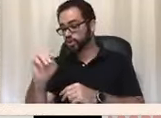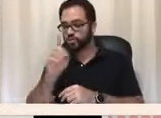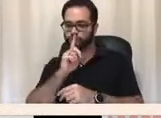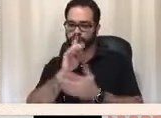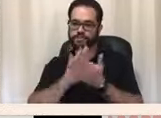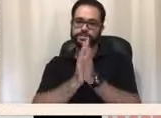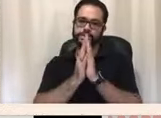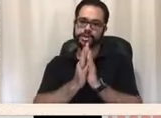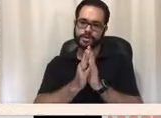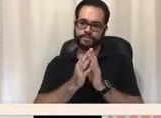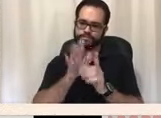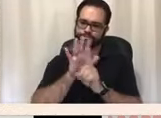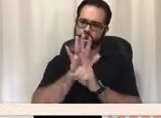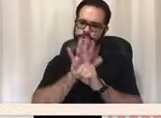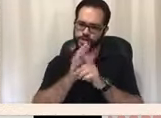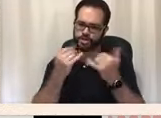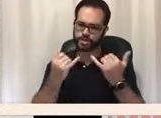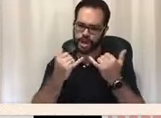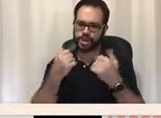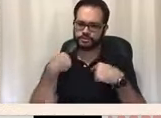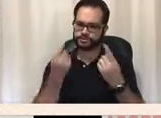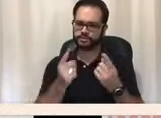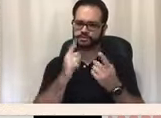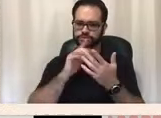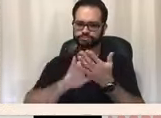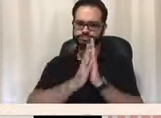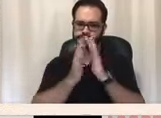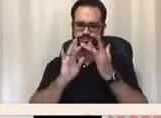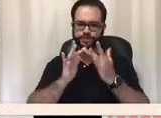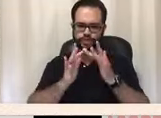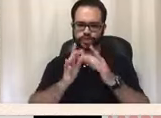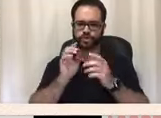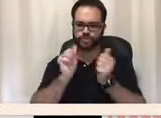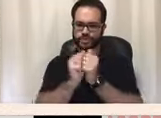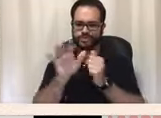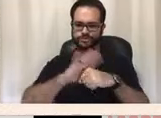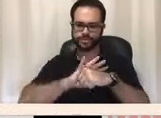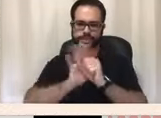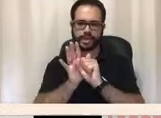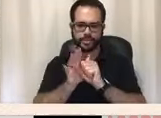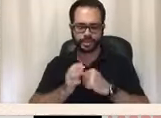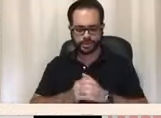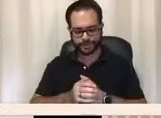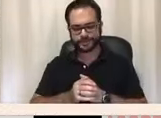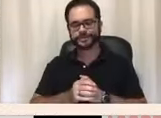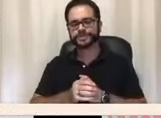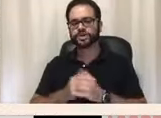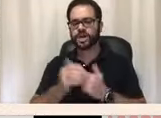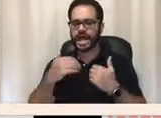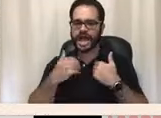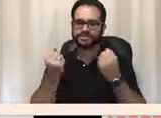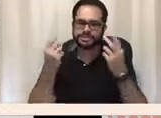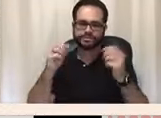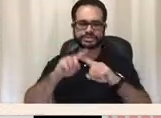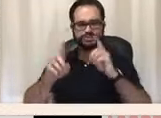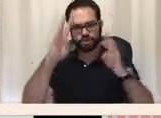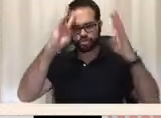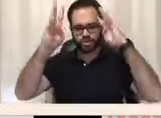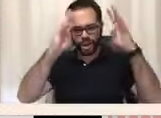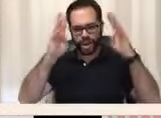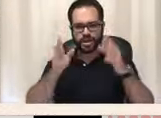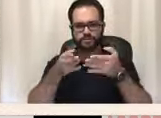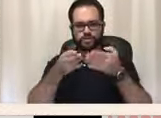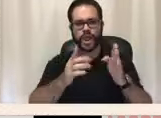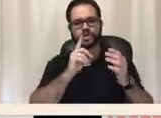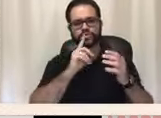since we have gone virtual during this pandemic. So that there's lots of creative ways to get things